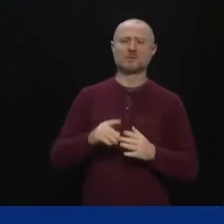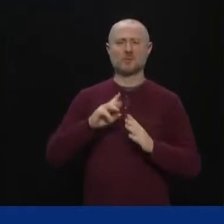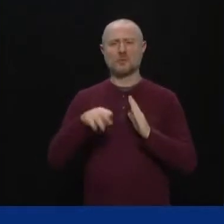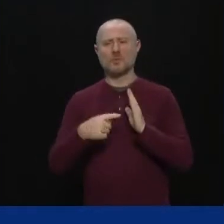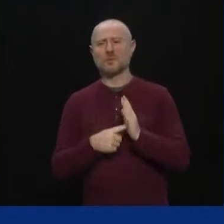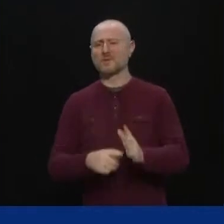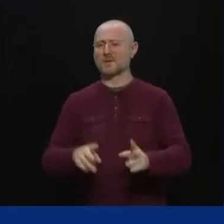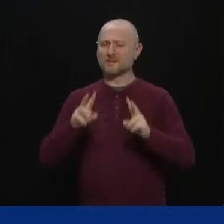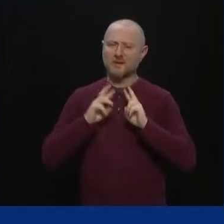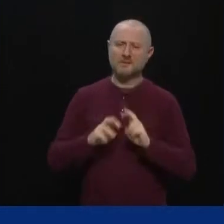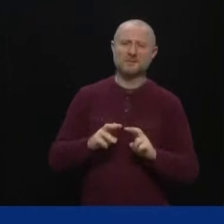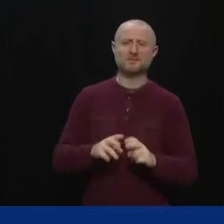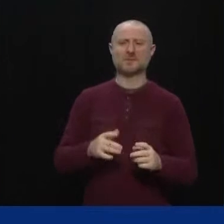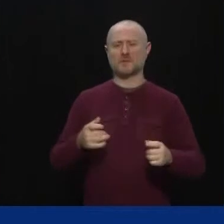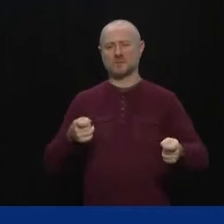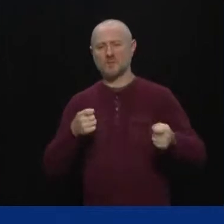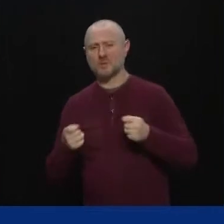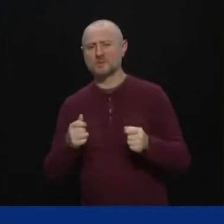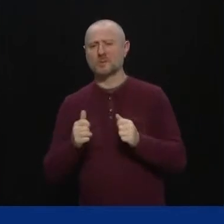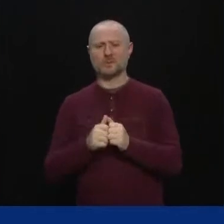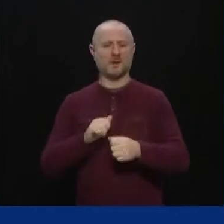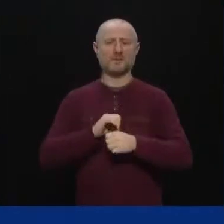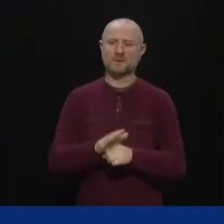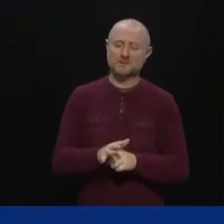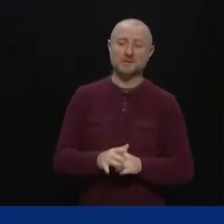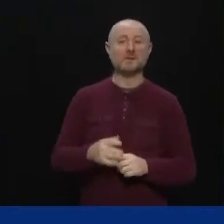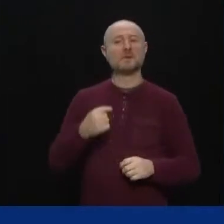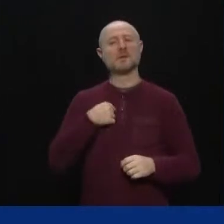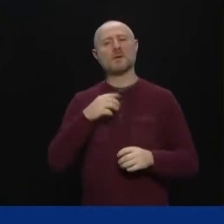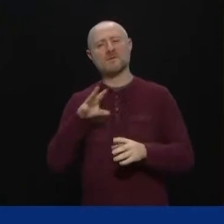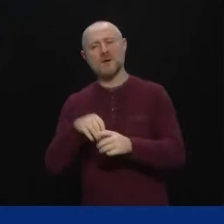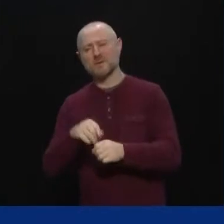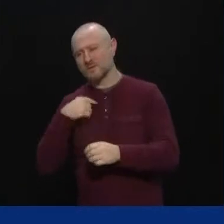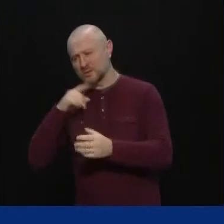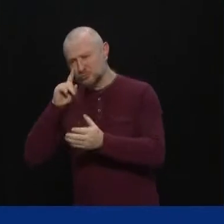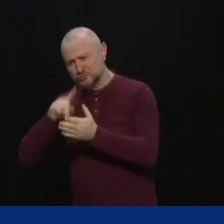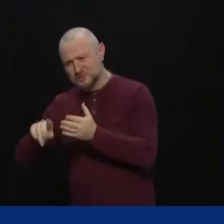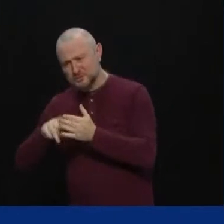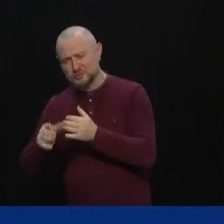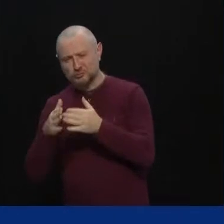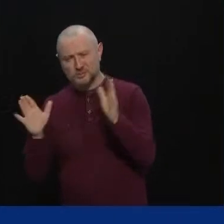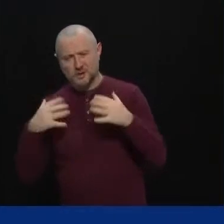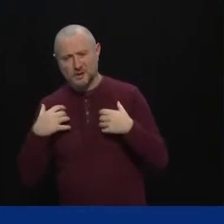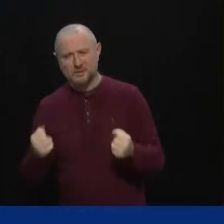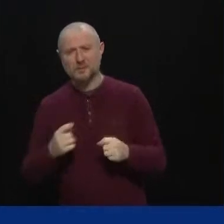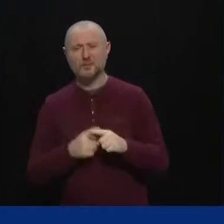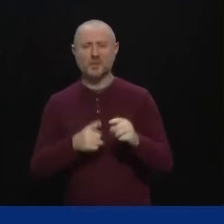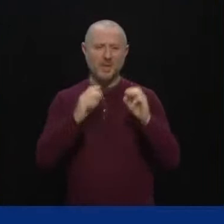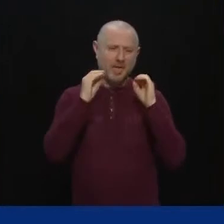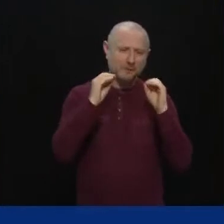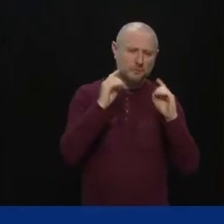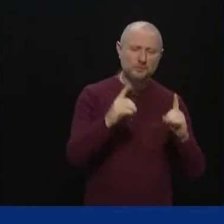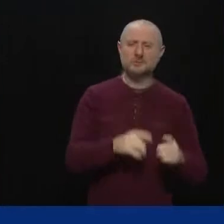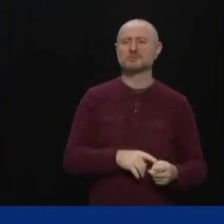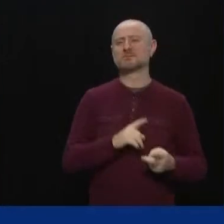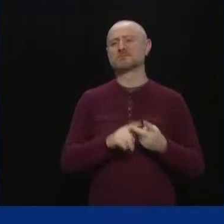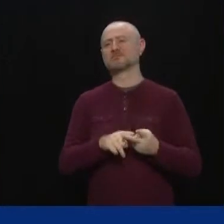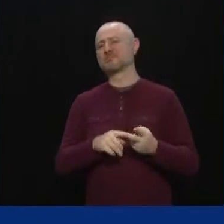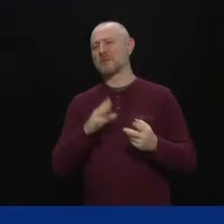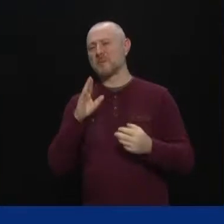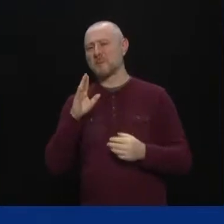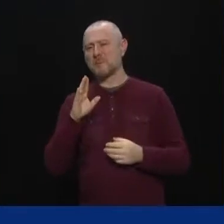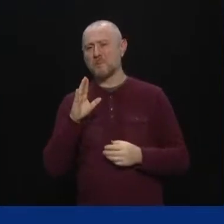addressing the pandemic through our research in public health, education, minority health disparities,